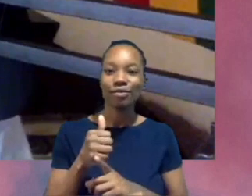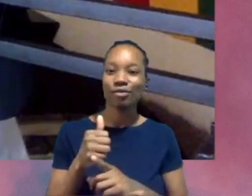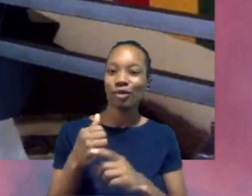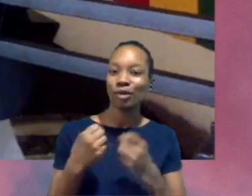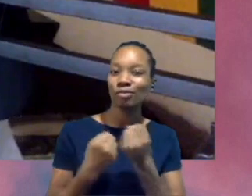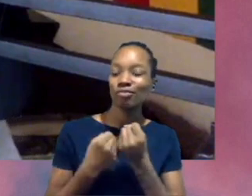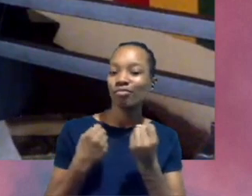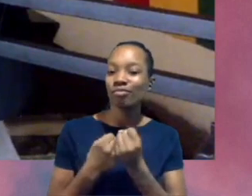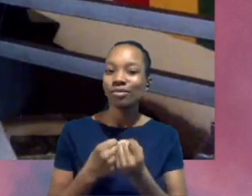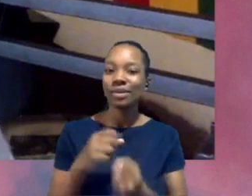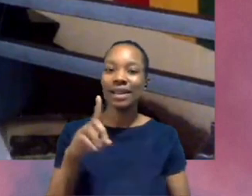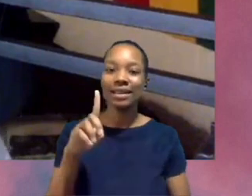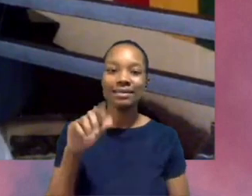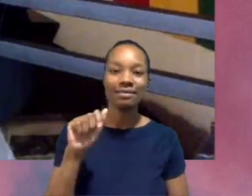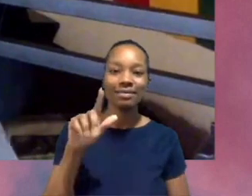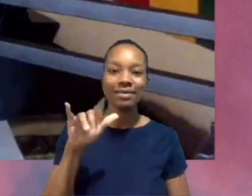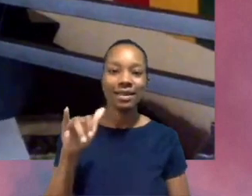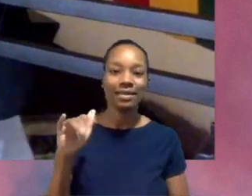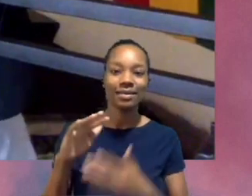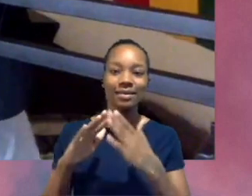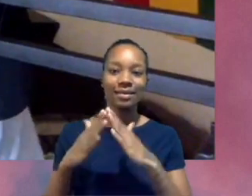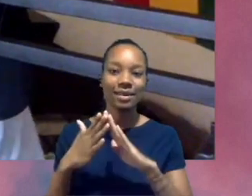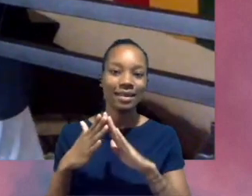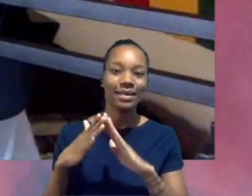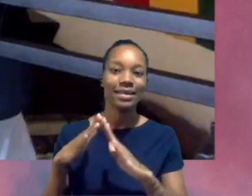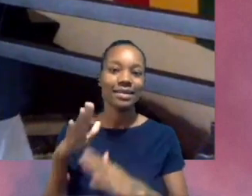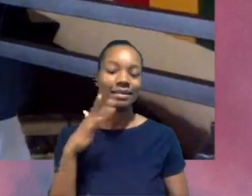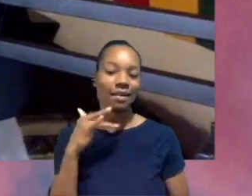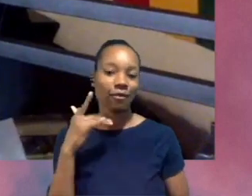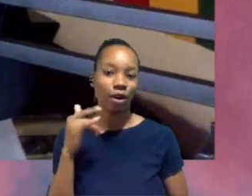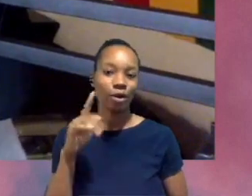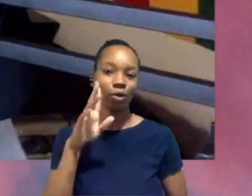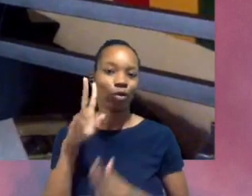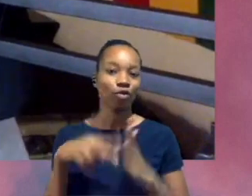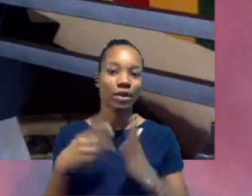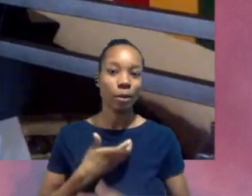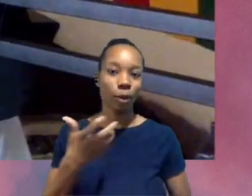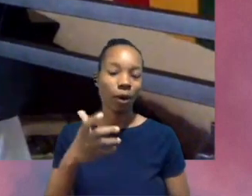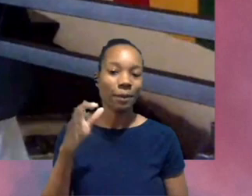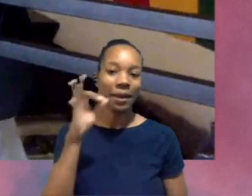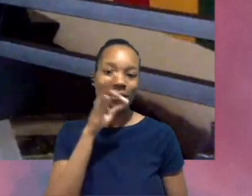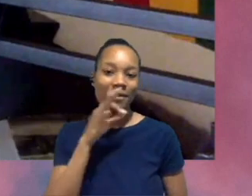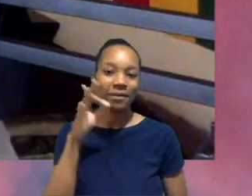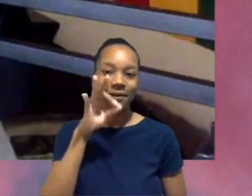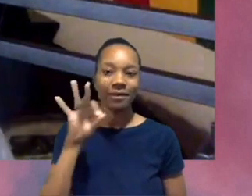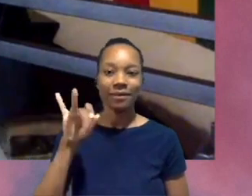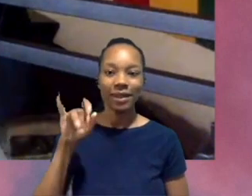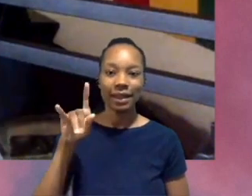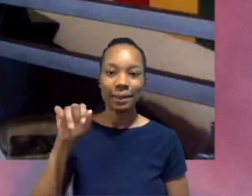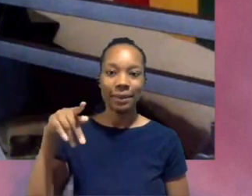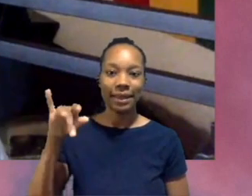And today we'll be reading this poem, Filipino Heaven, for us. Y'all give it up for Michael.